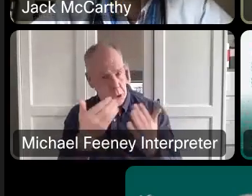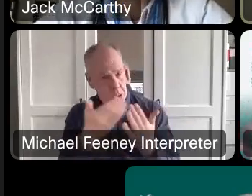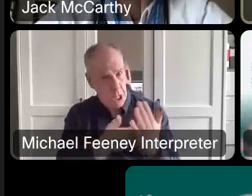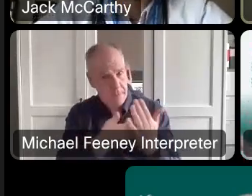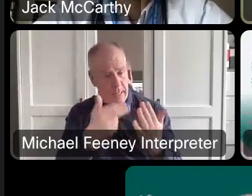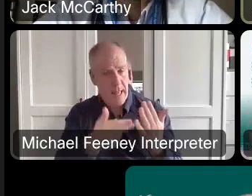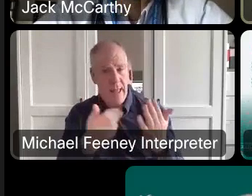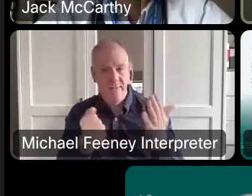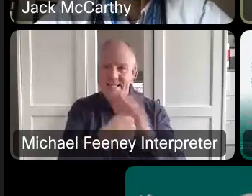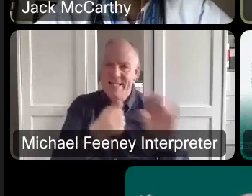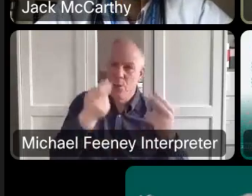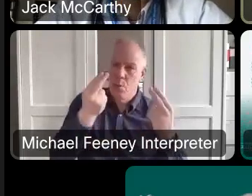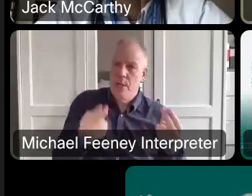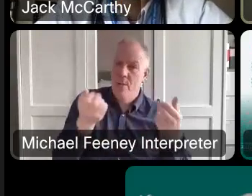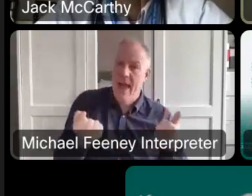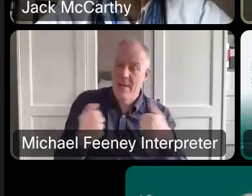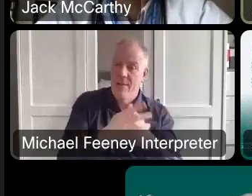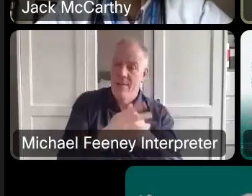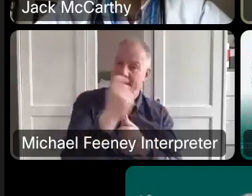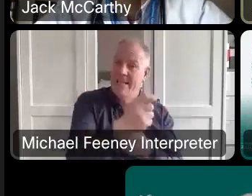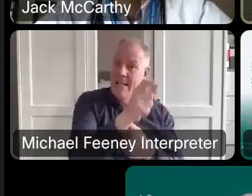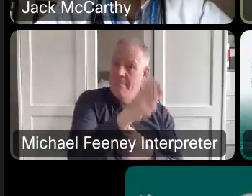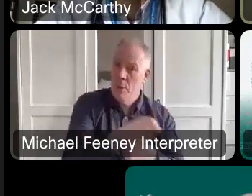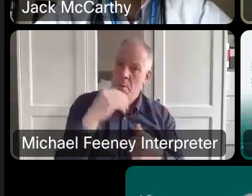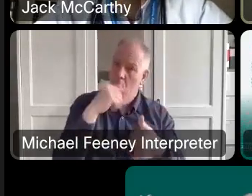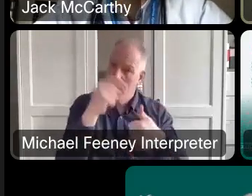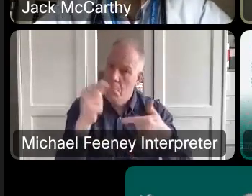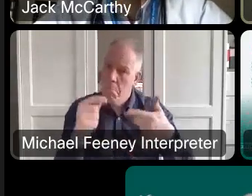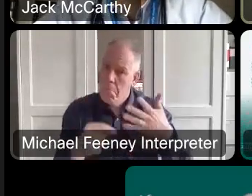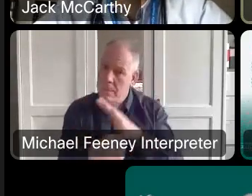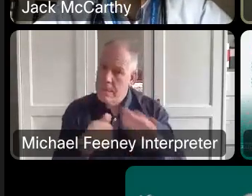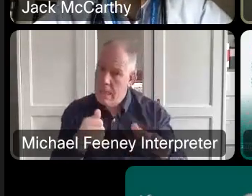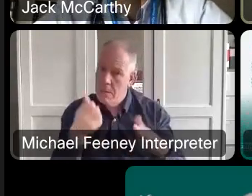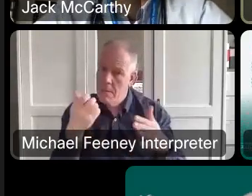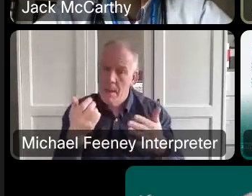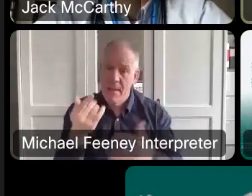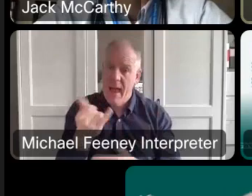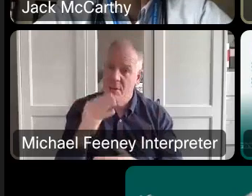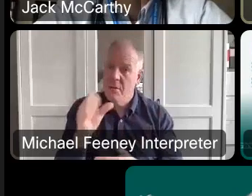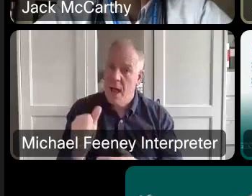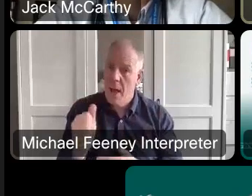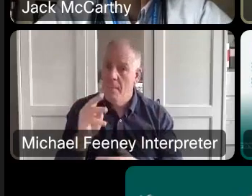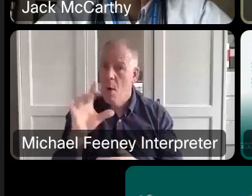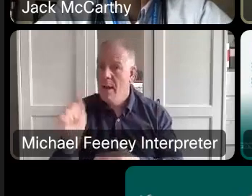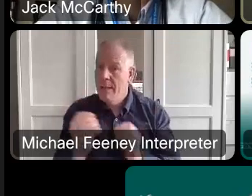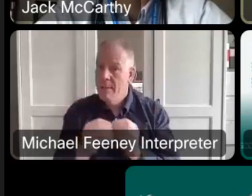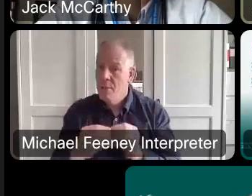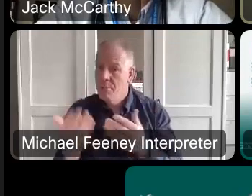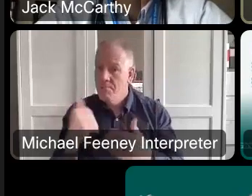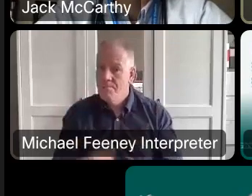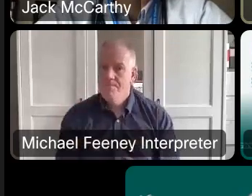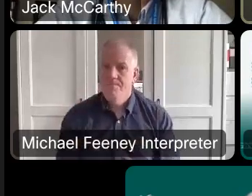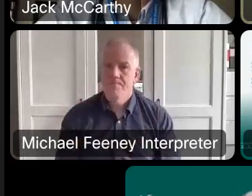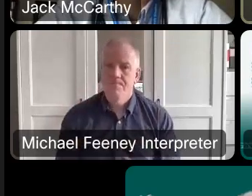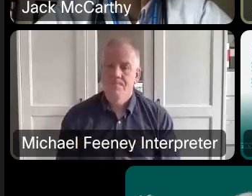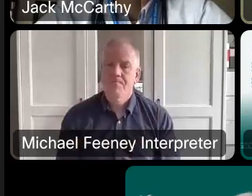give a skill set in terms of what's important or essential for this role. And maybe Angela or Paul, you might like to touch on that one. I think